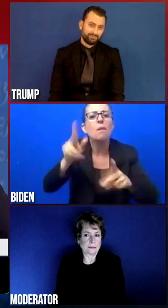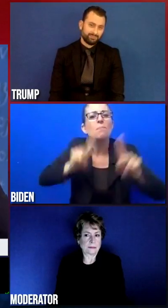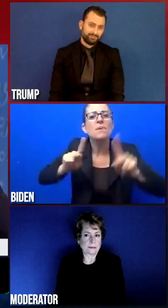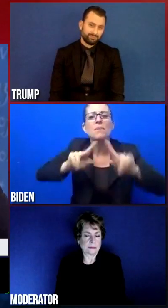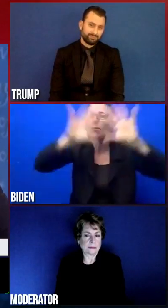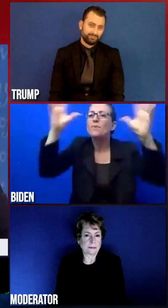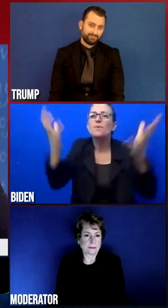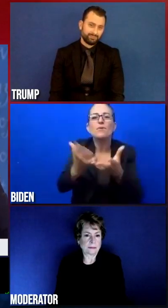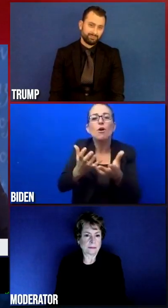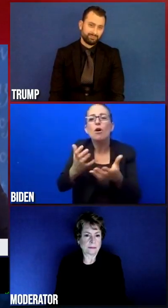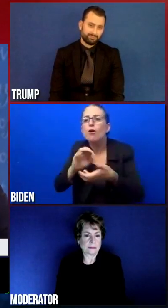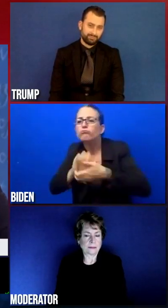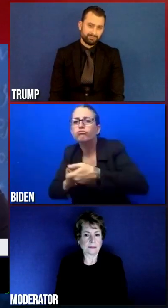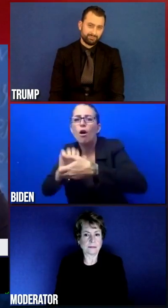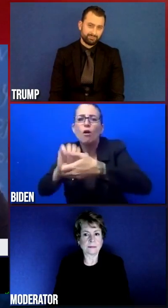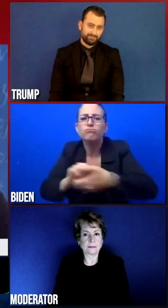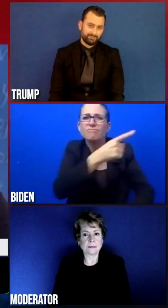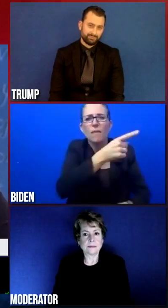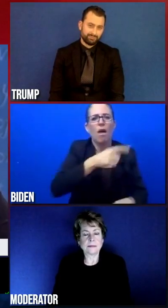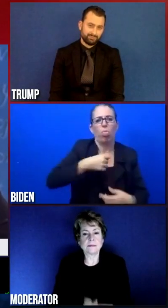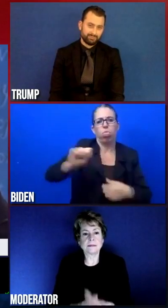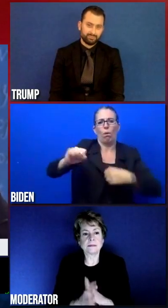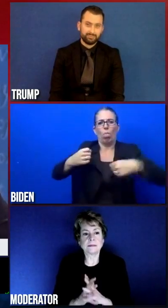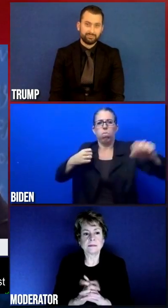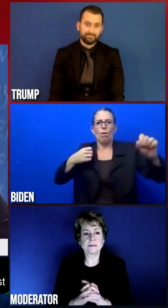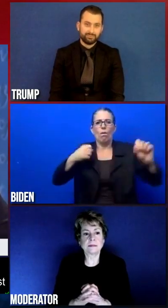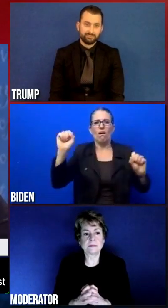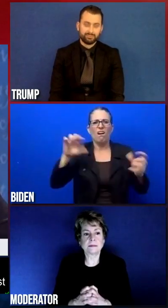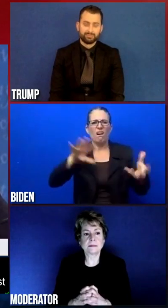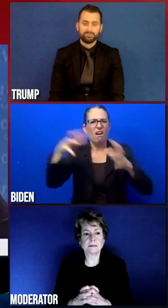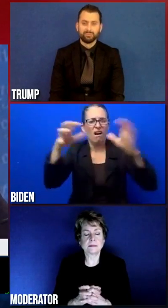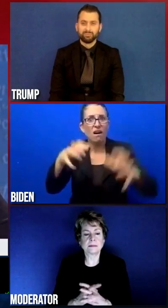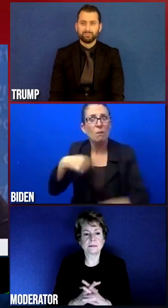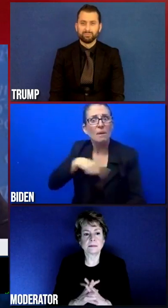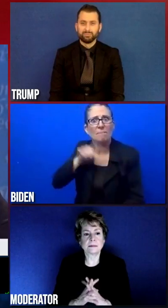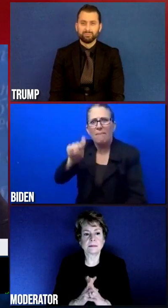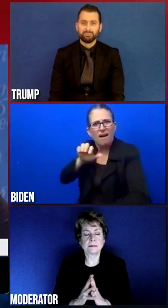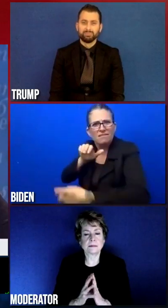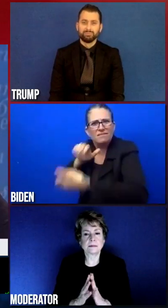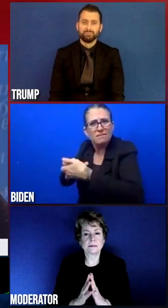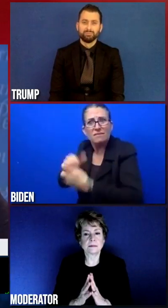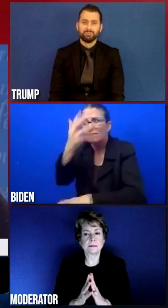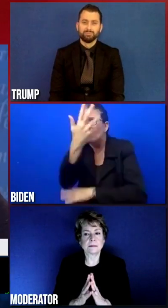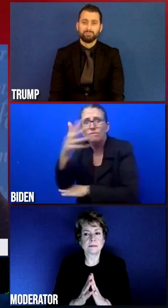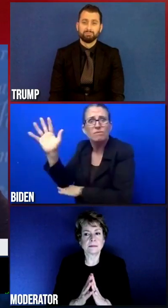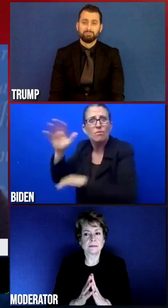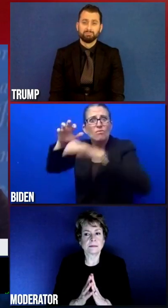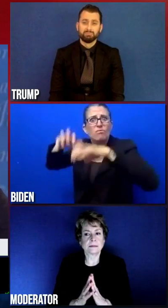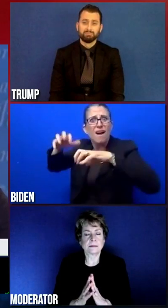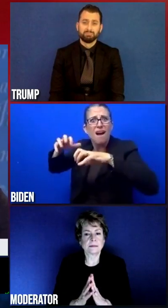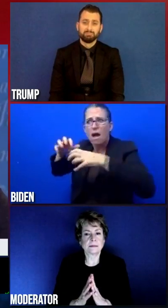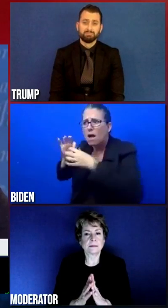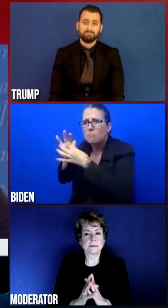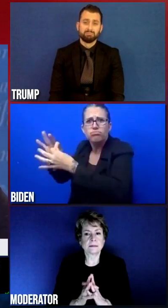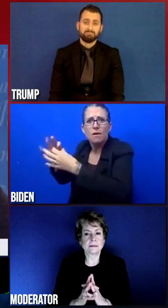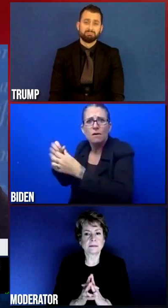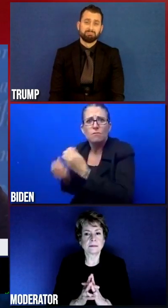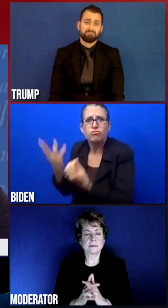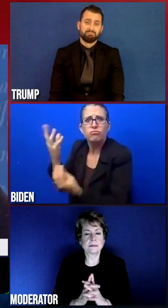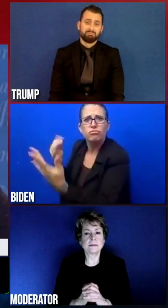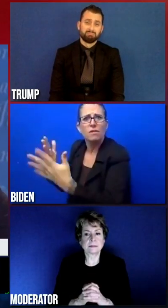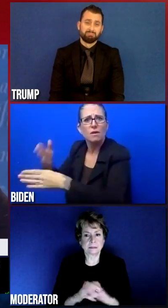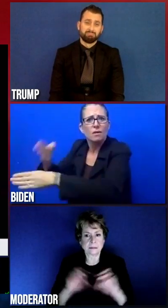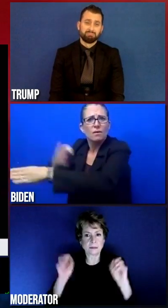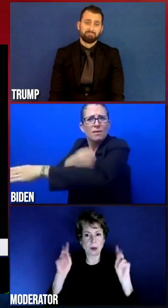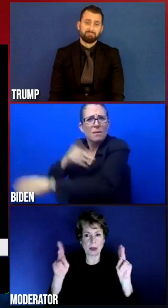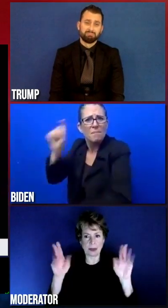tearing down the forest. And if you don't, then you're going to have significant economic consequences. What about the argument that President